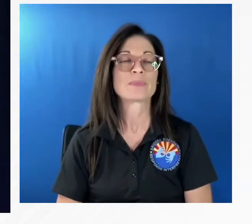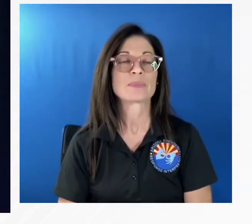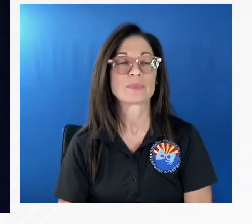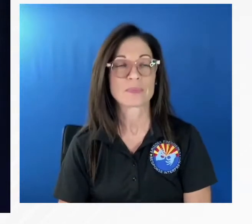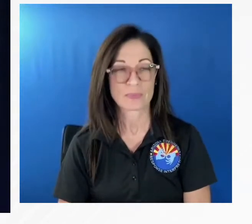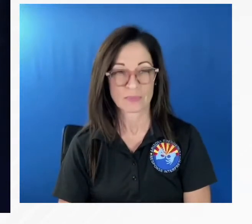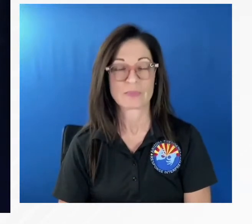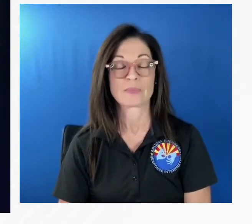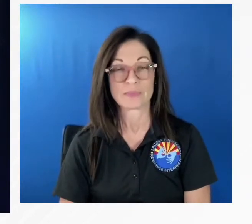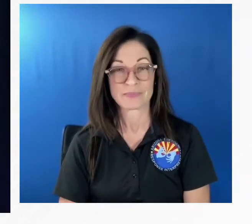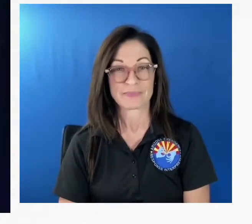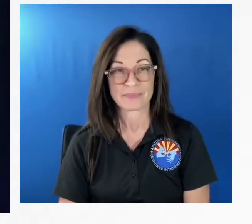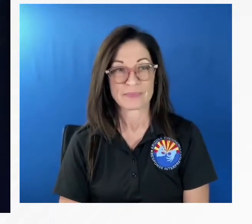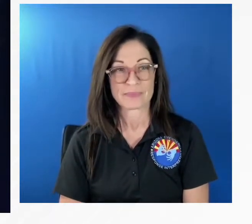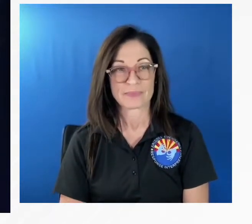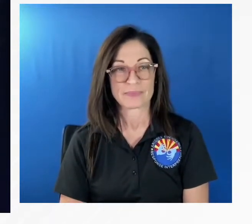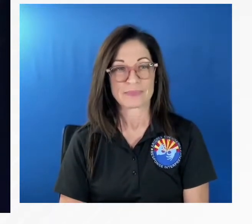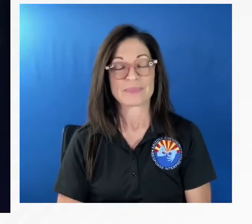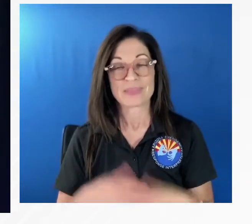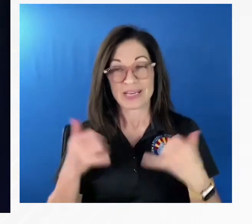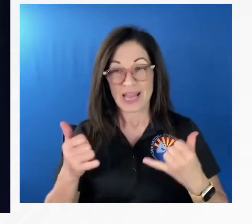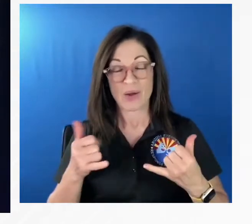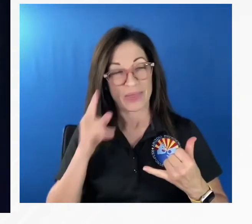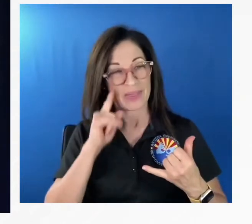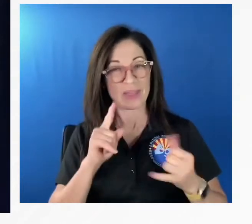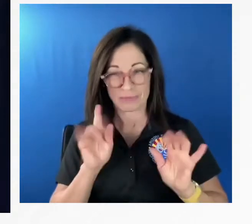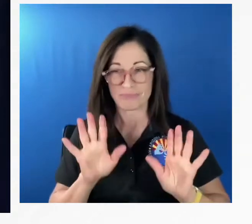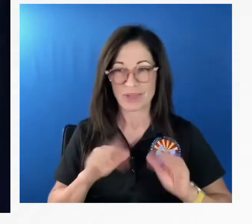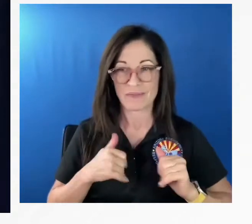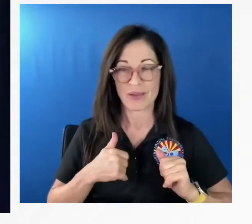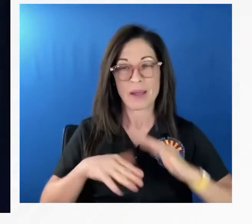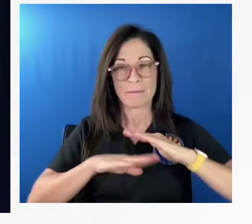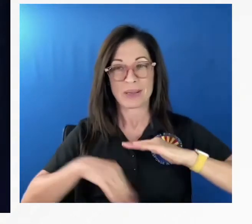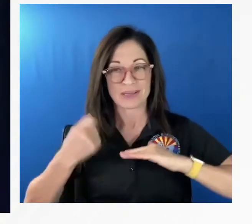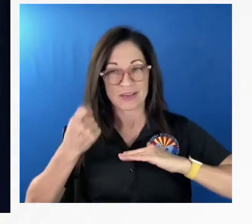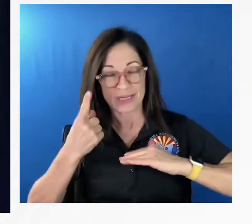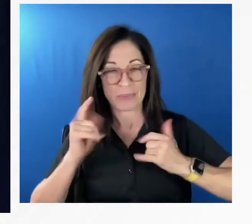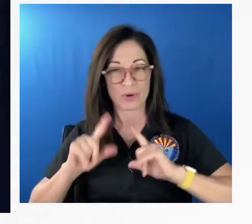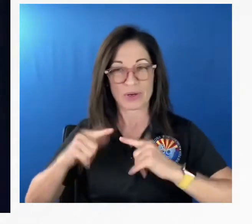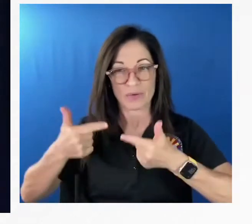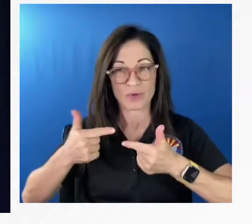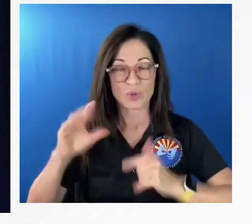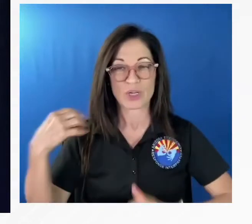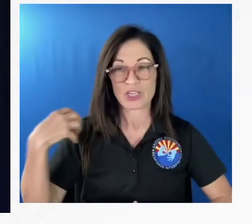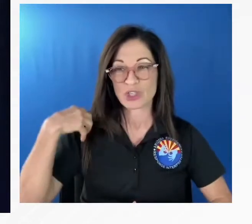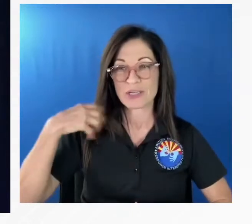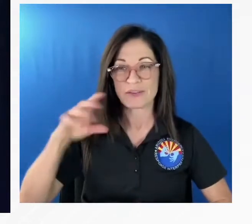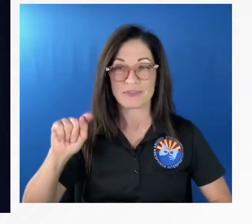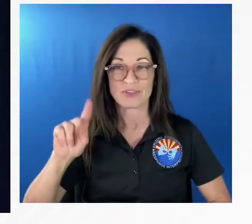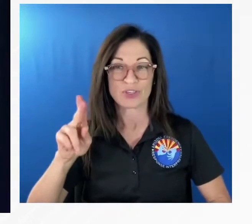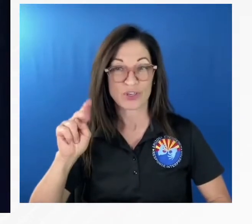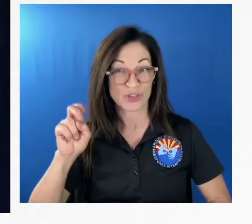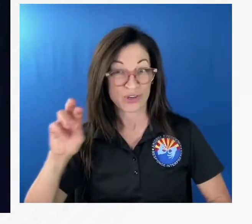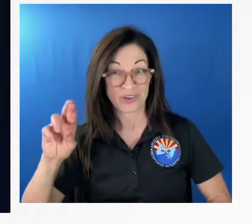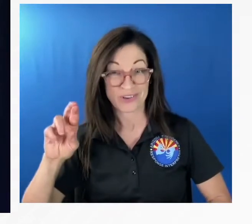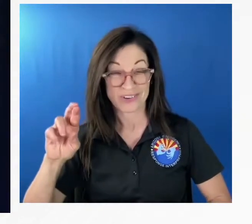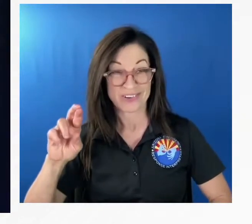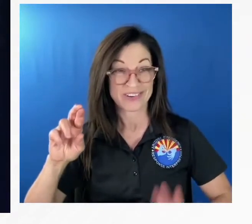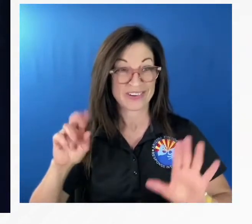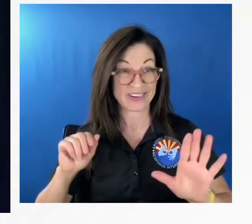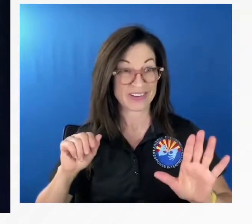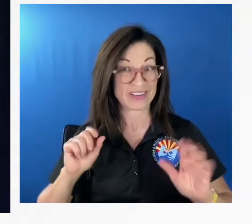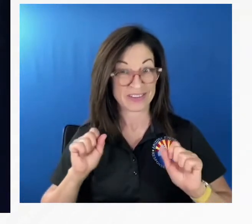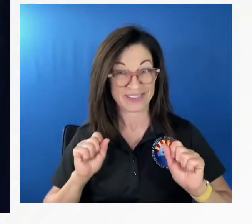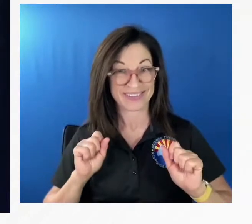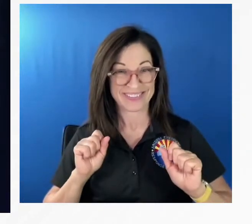the story. I'll turn the mic over to Chief Turner, or with your